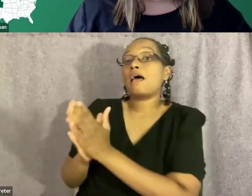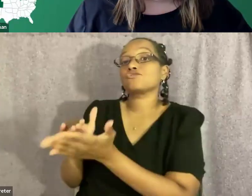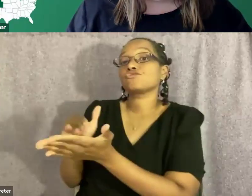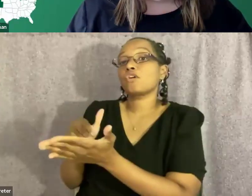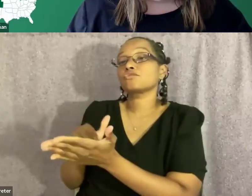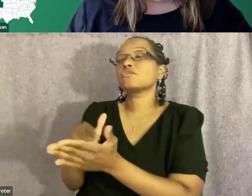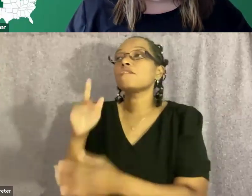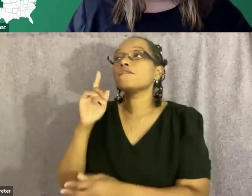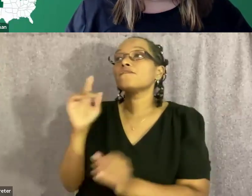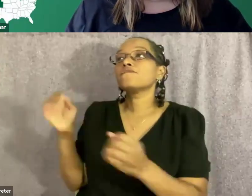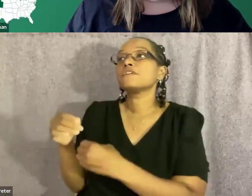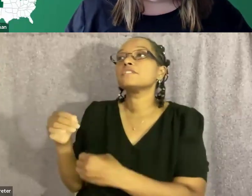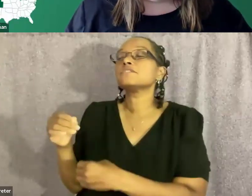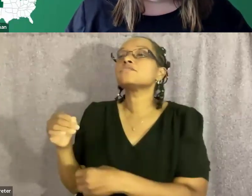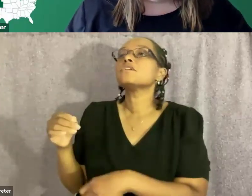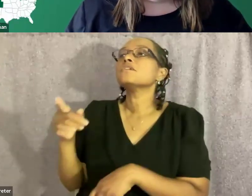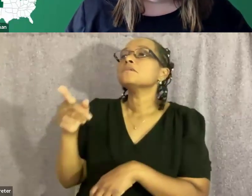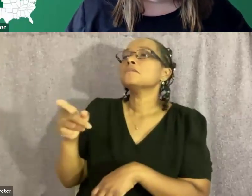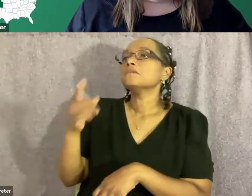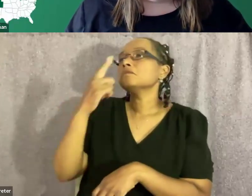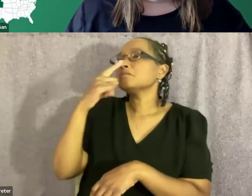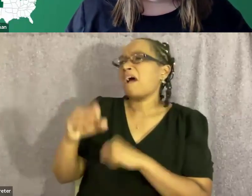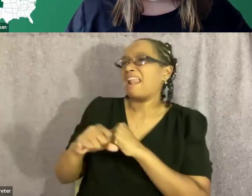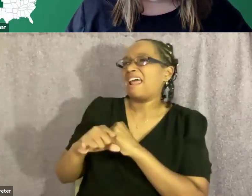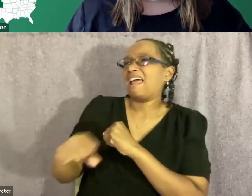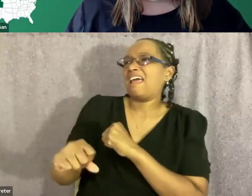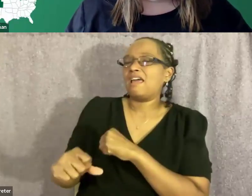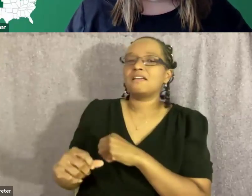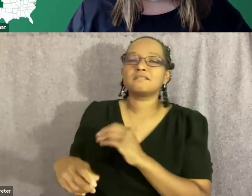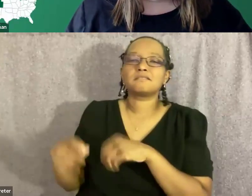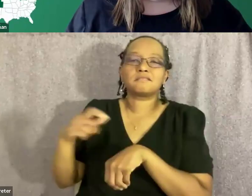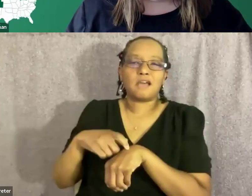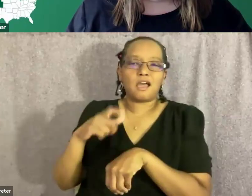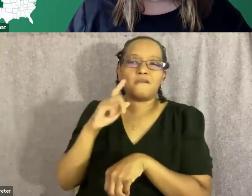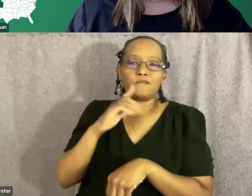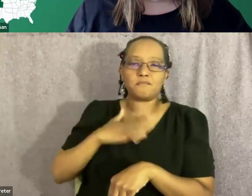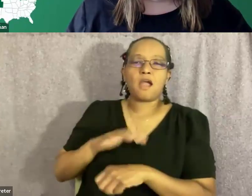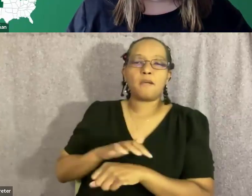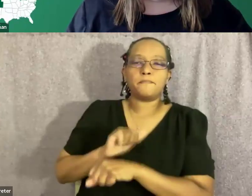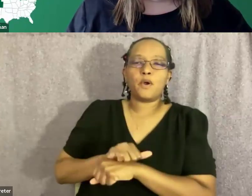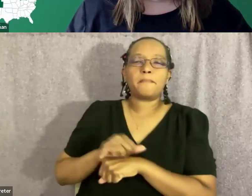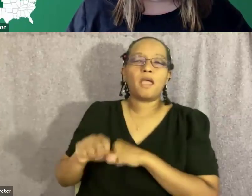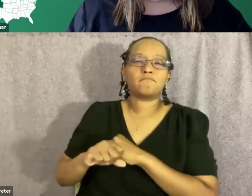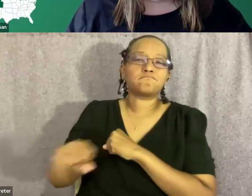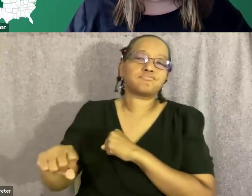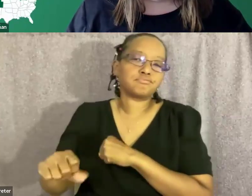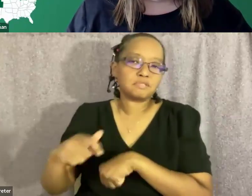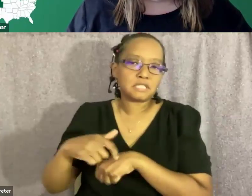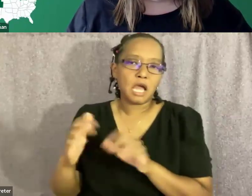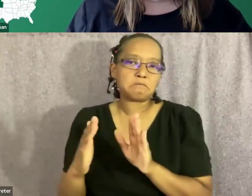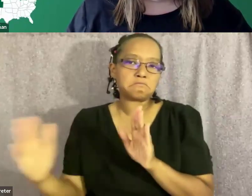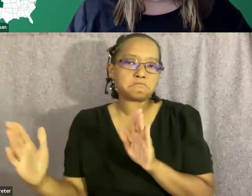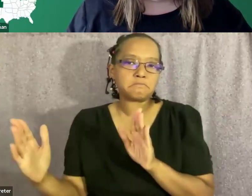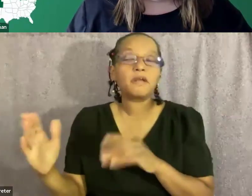example, to schedule a little extra time for their appointment or something like that. That could be